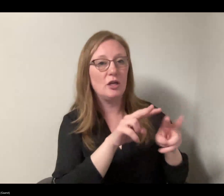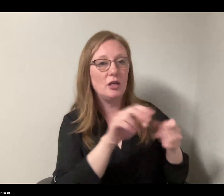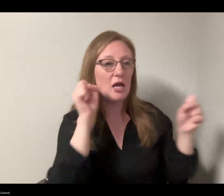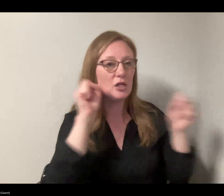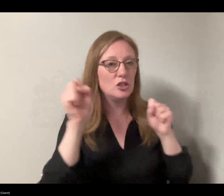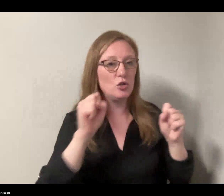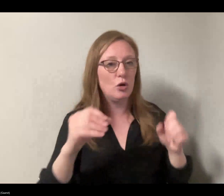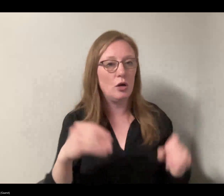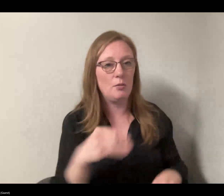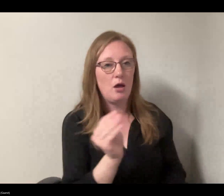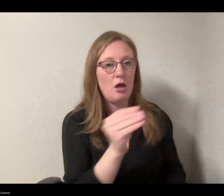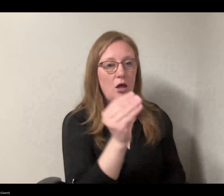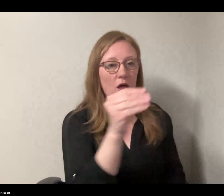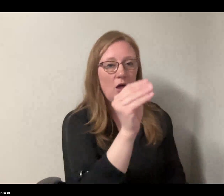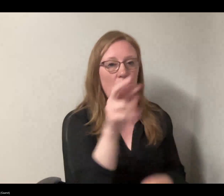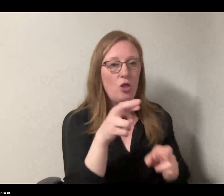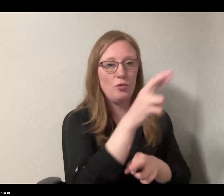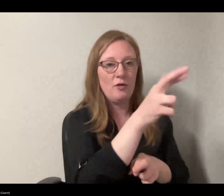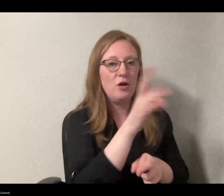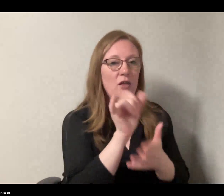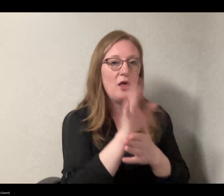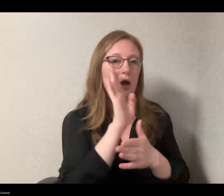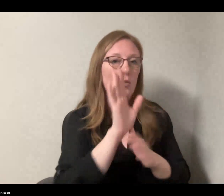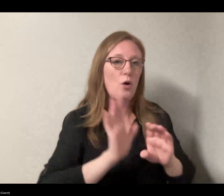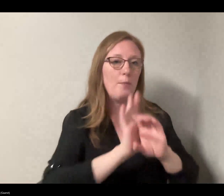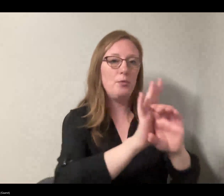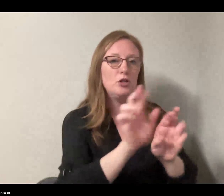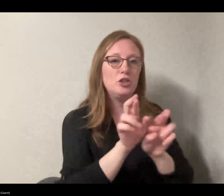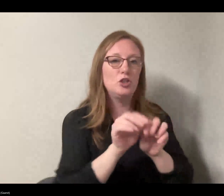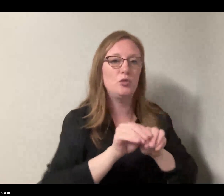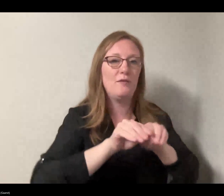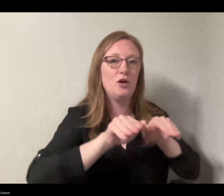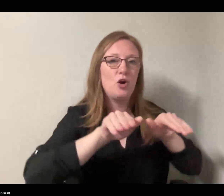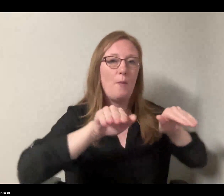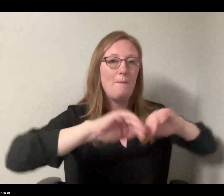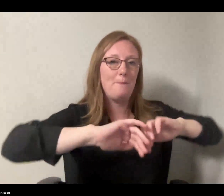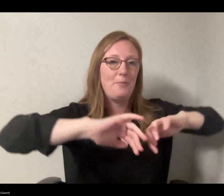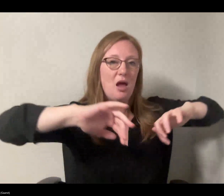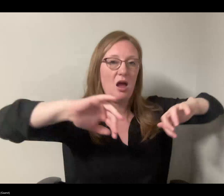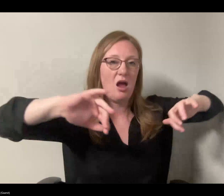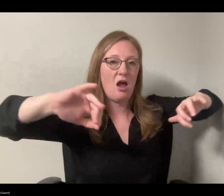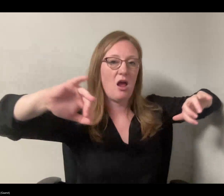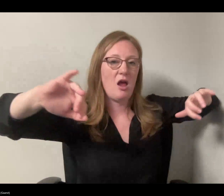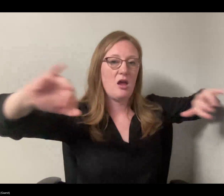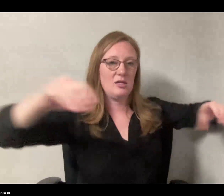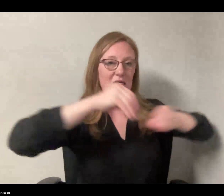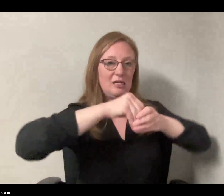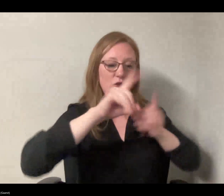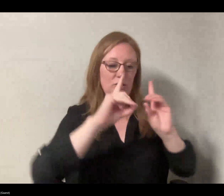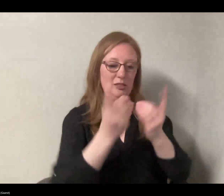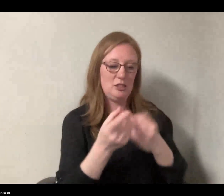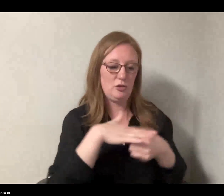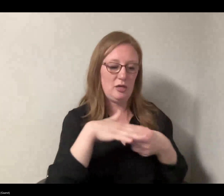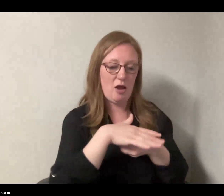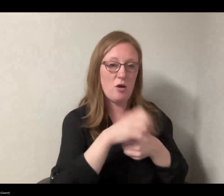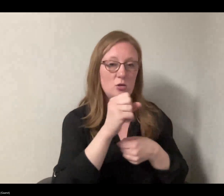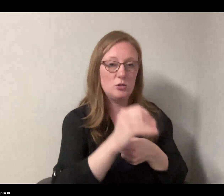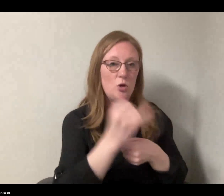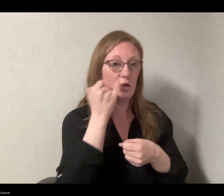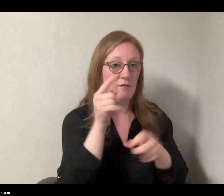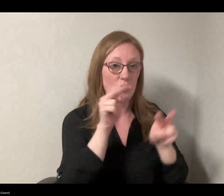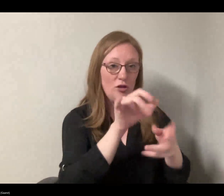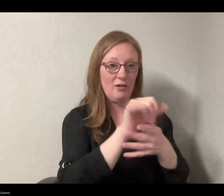the Potomac River, and it would push the river back into the district. So if you look at